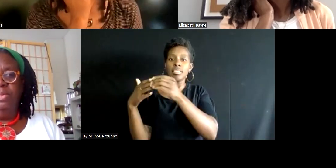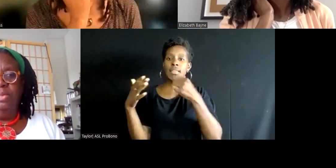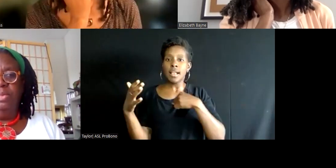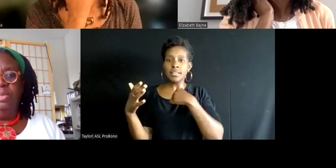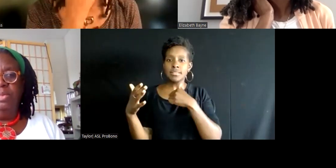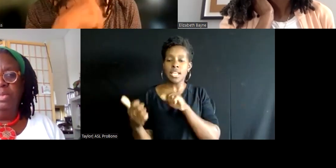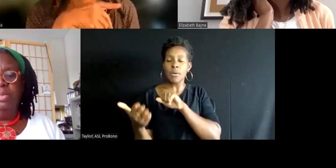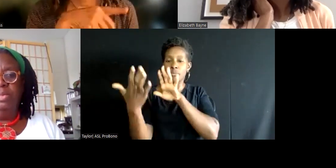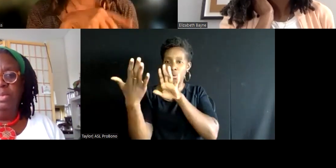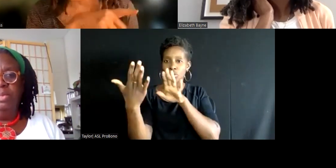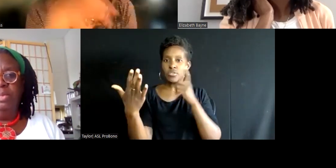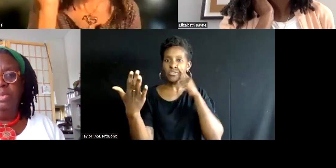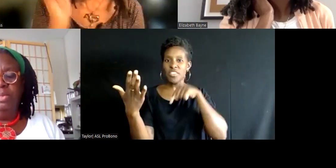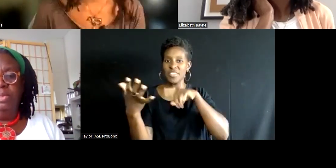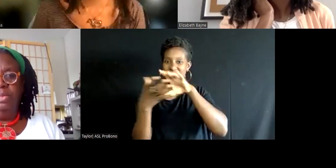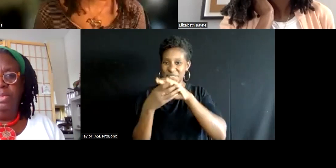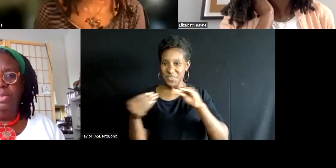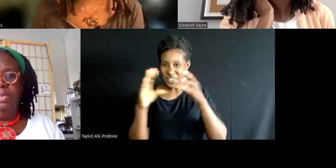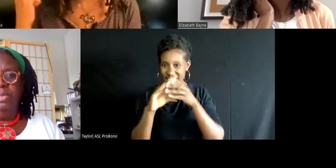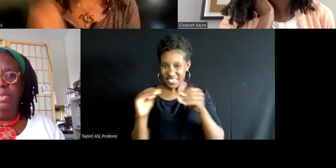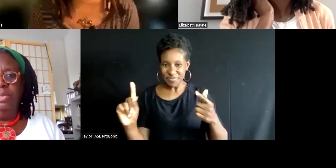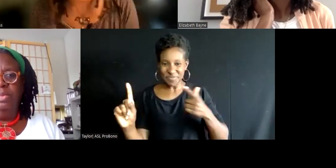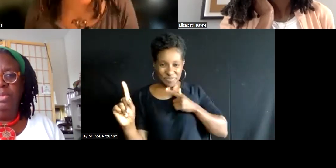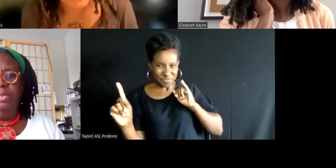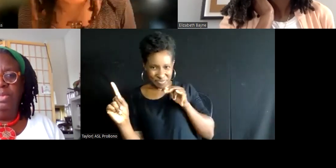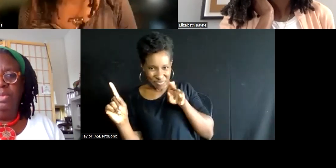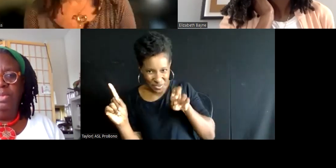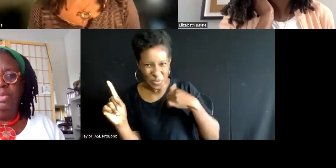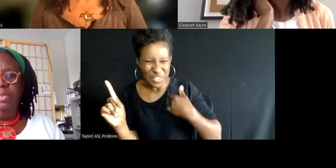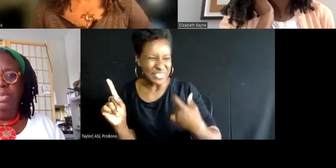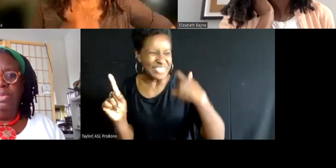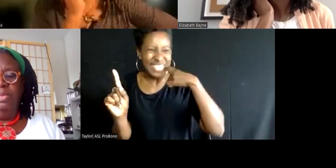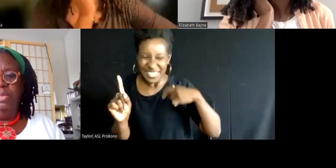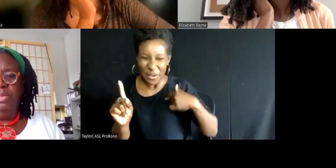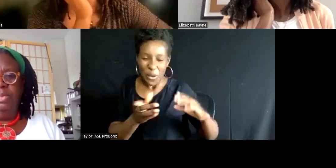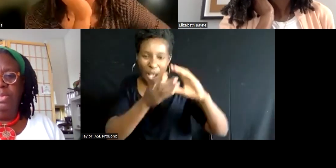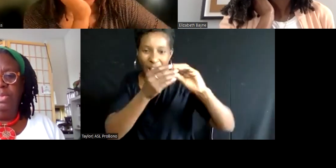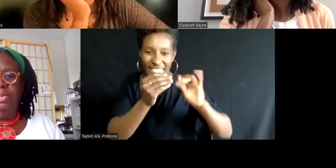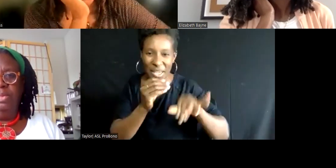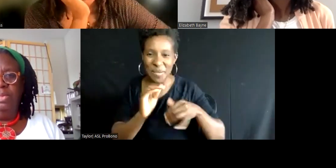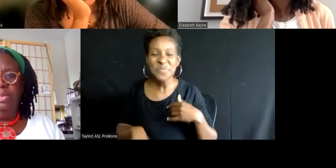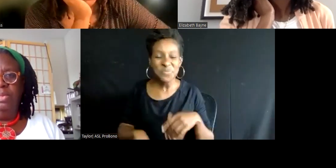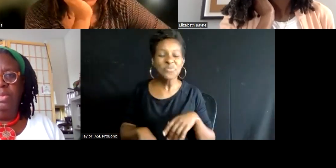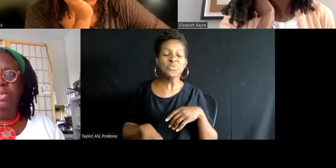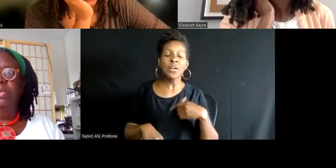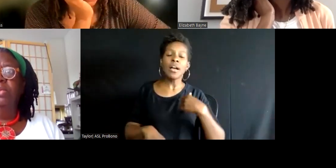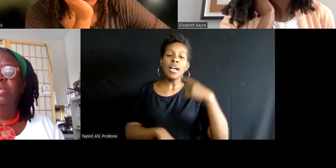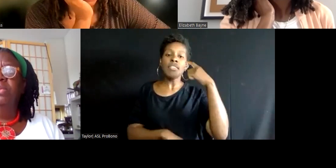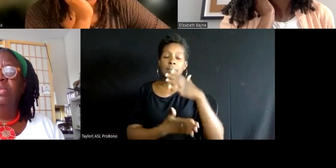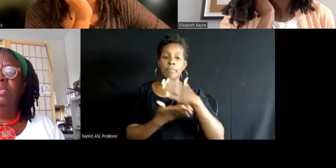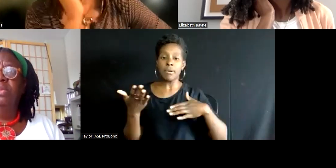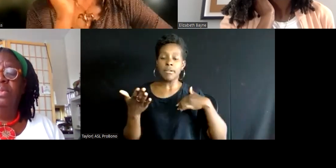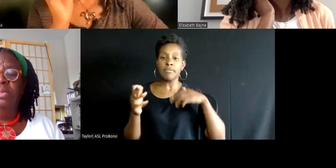story. Yeah, that's actually what I was just getting ready to do. So I think part of the issue